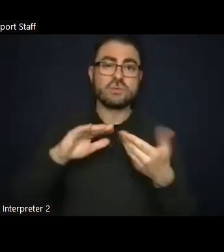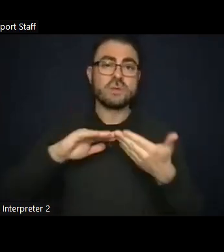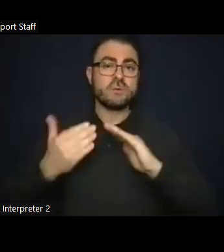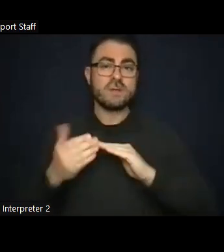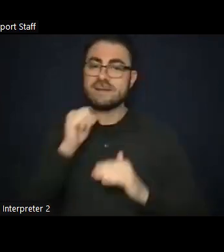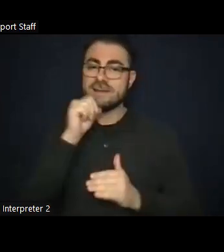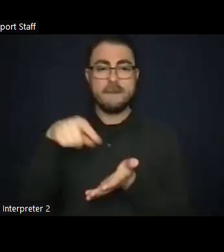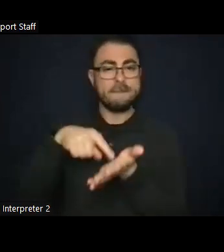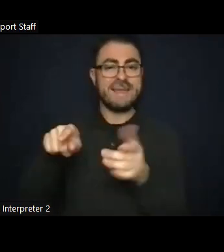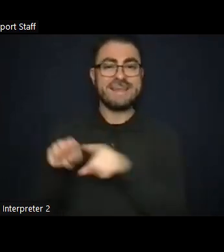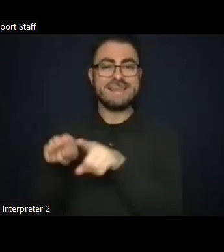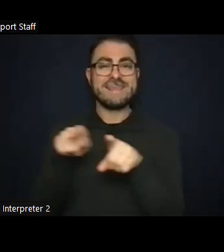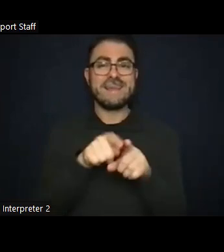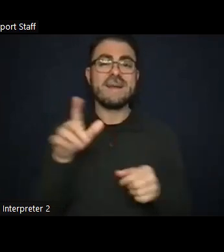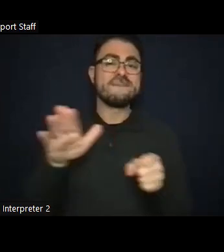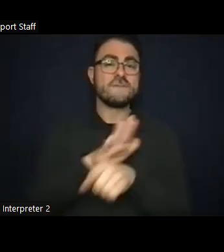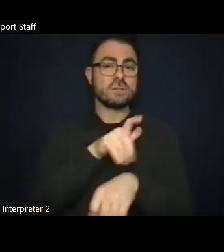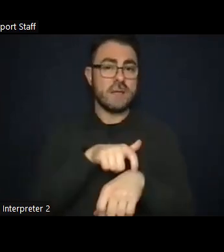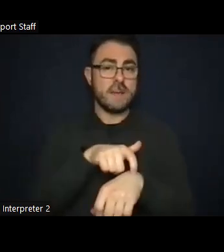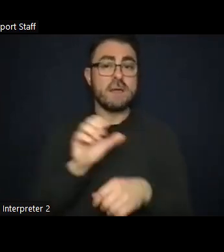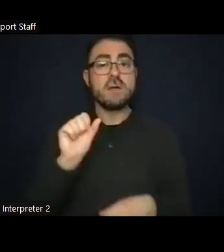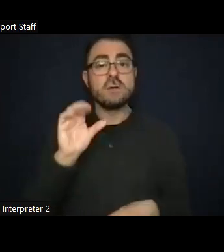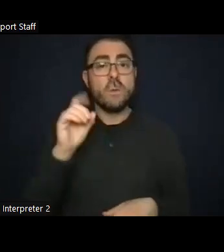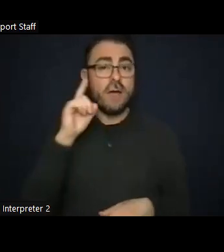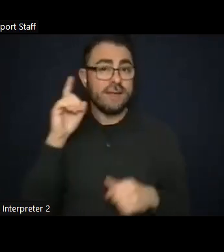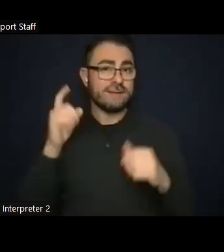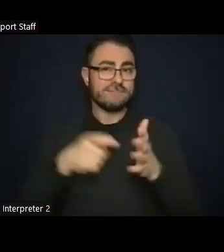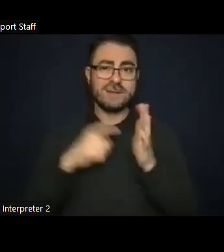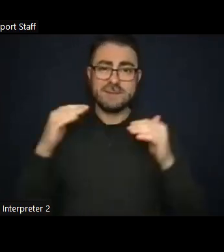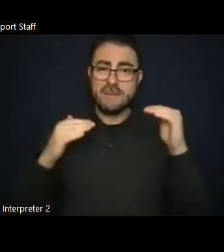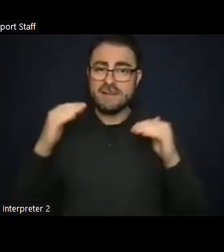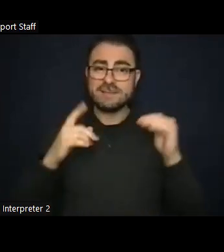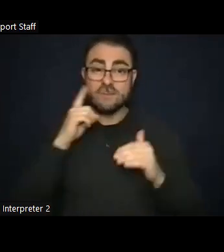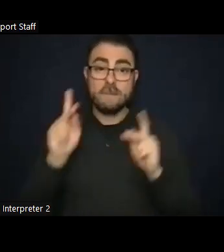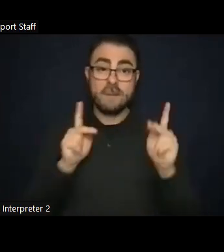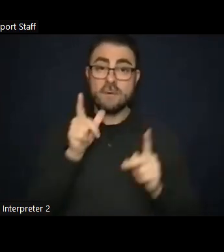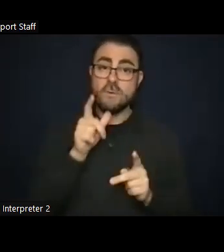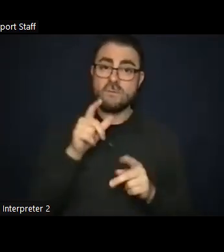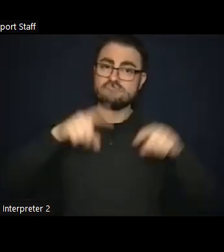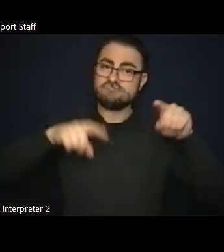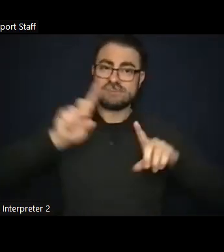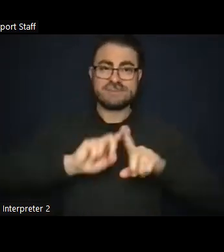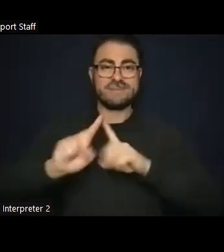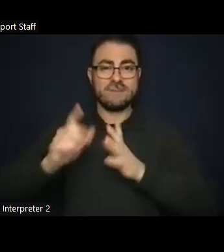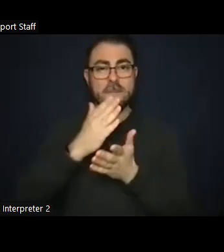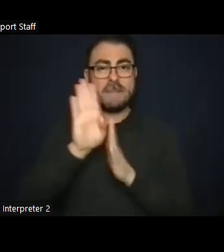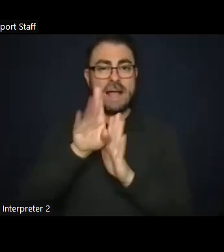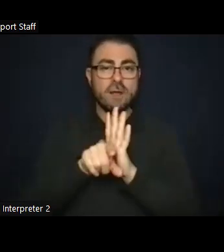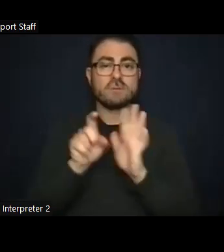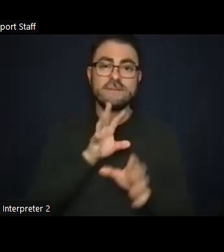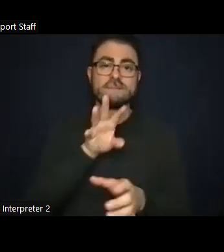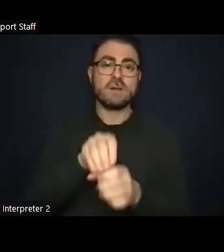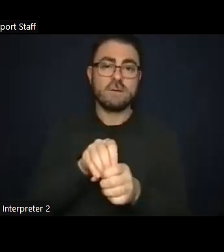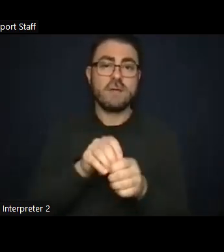they're full time. So I think there's a balance between making sure that people from different walks of life can be part of it and, you know, compensating people on